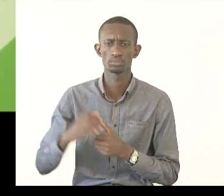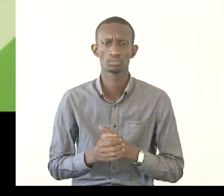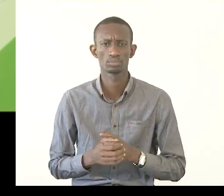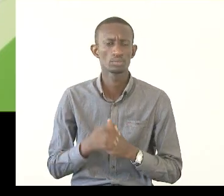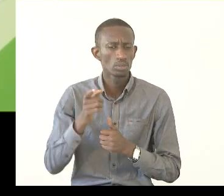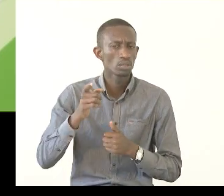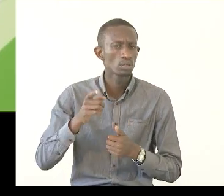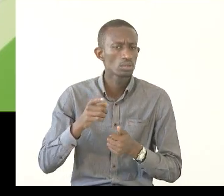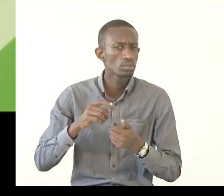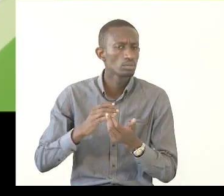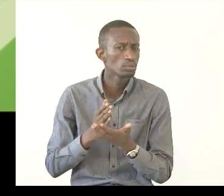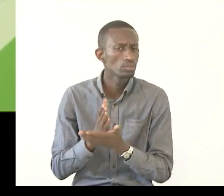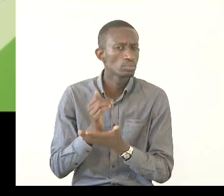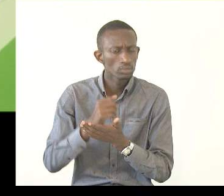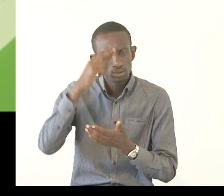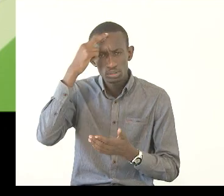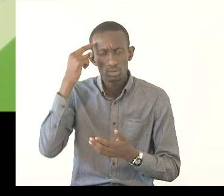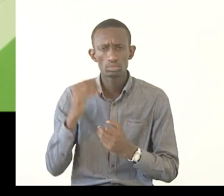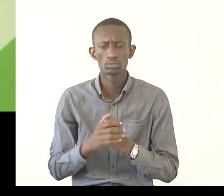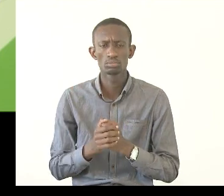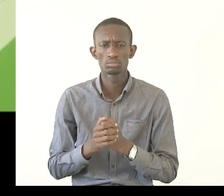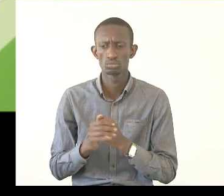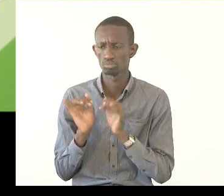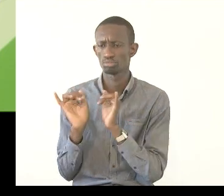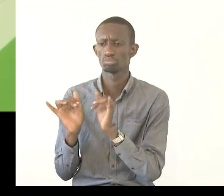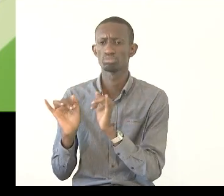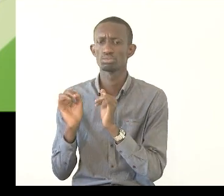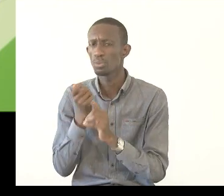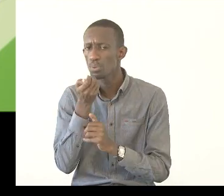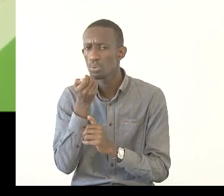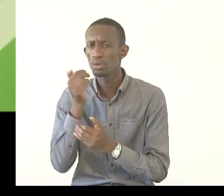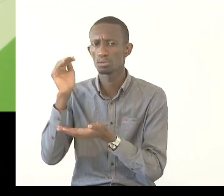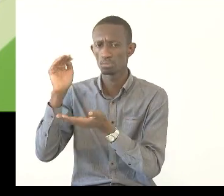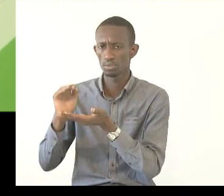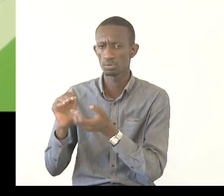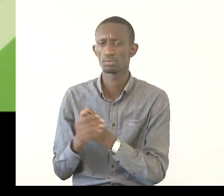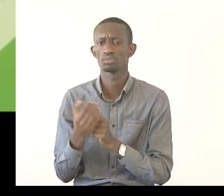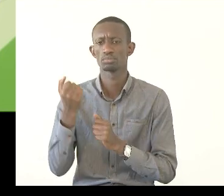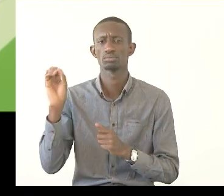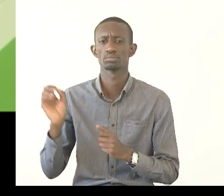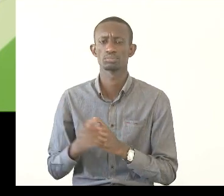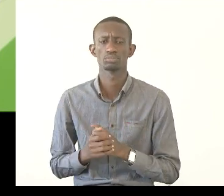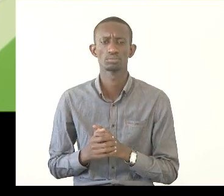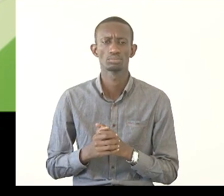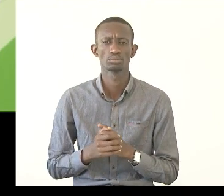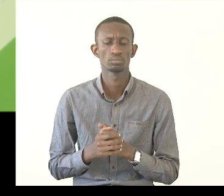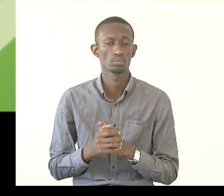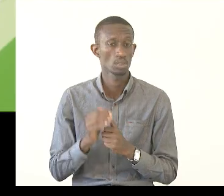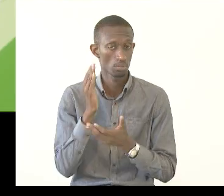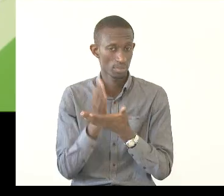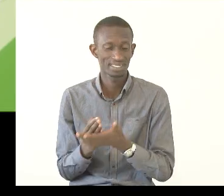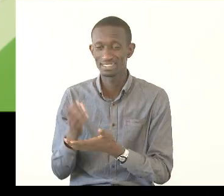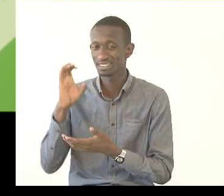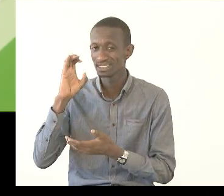for keeping the temperatures below 55 degrees Celsius? State the conditions, that is part C, Roman